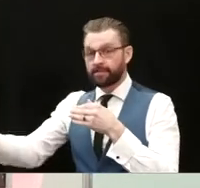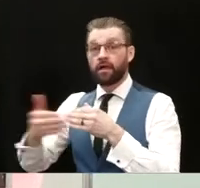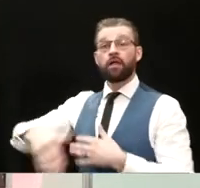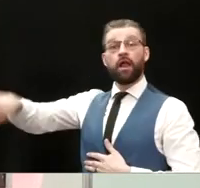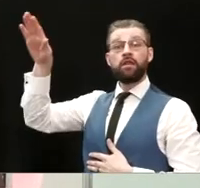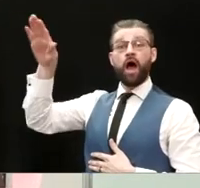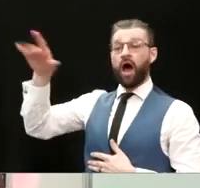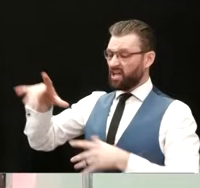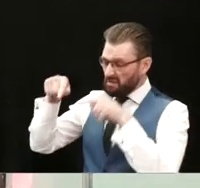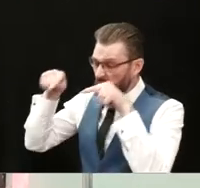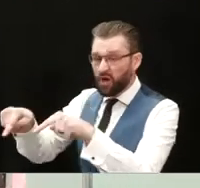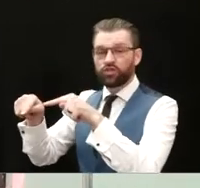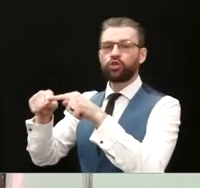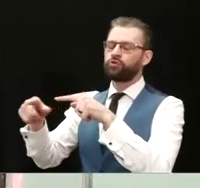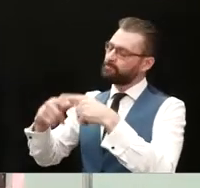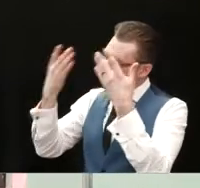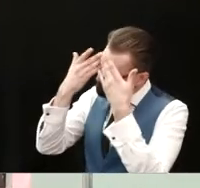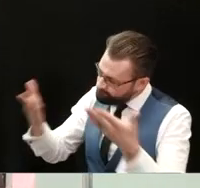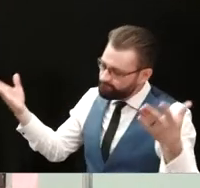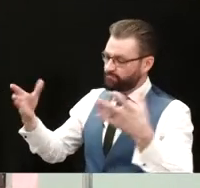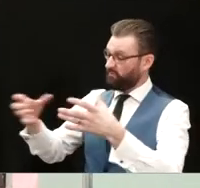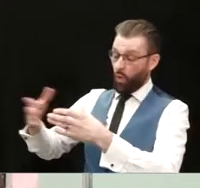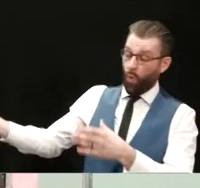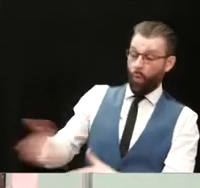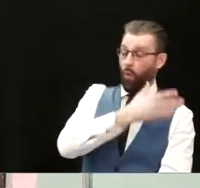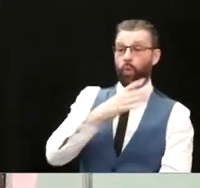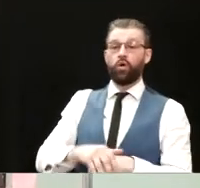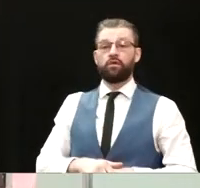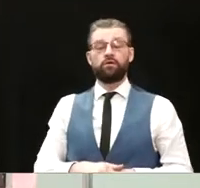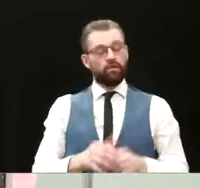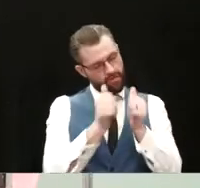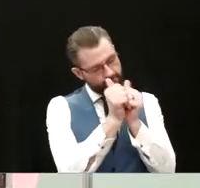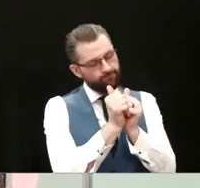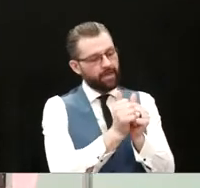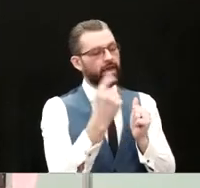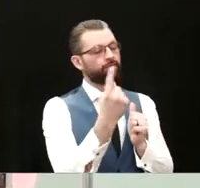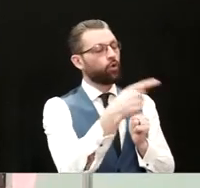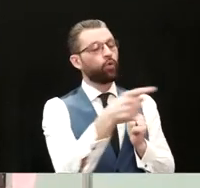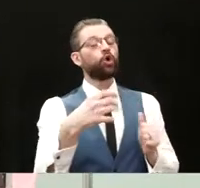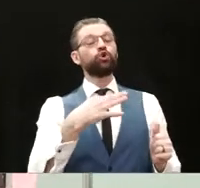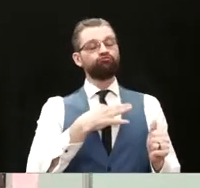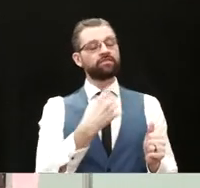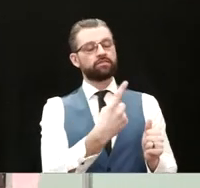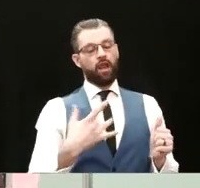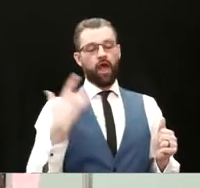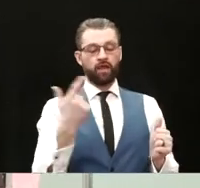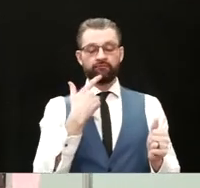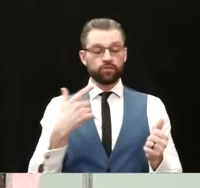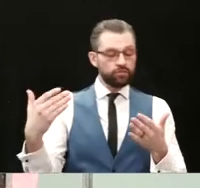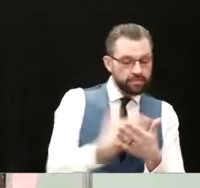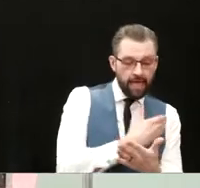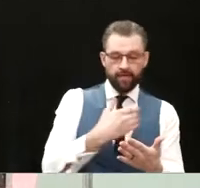Nazi persecution and of all genocide. We value the sacrifices of those who risked their lives to protect or rescue